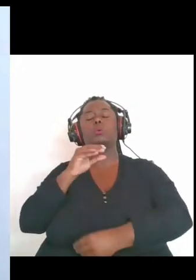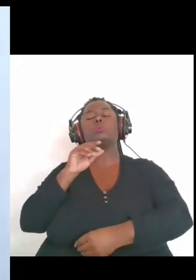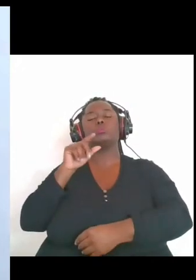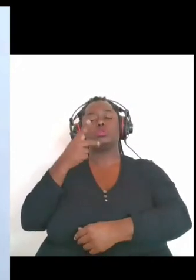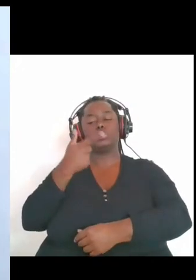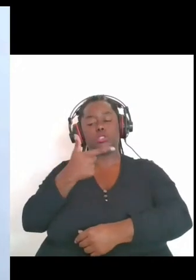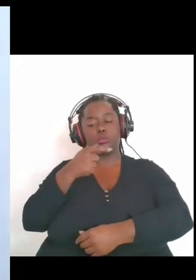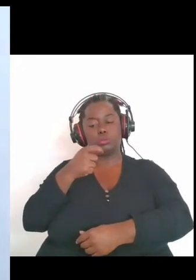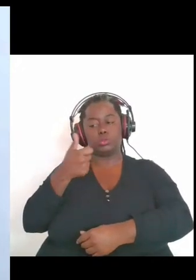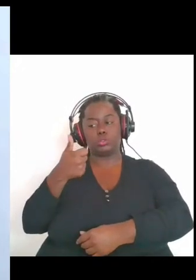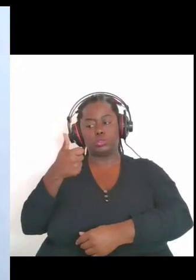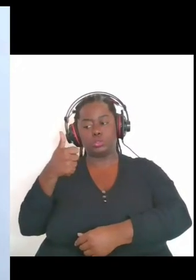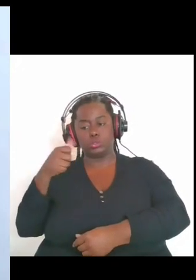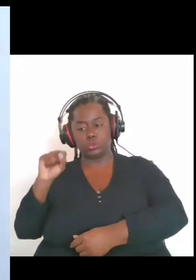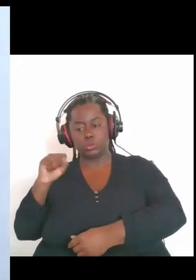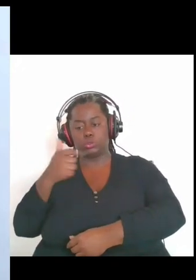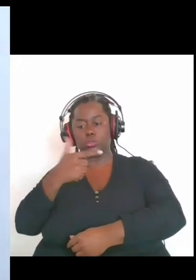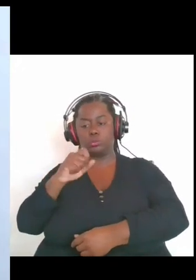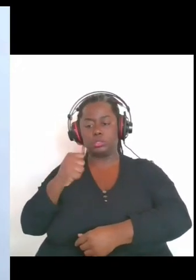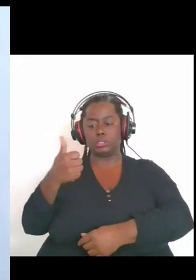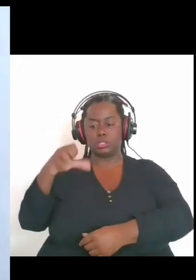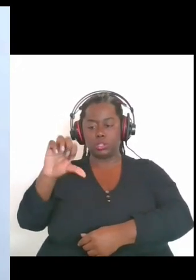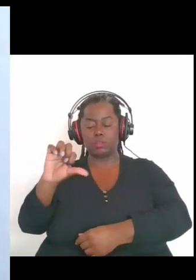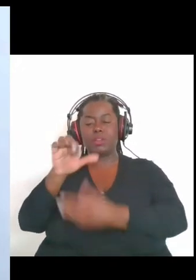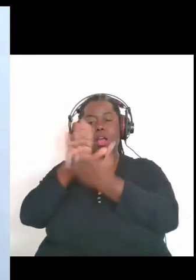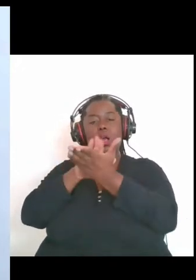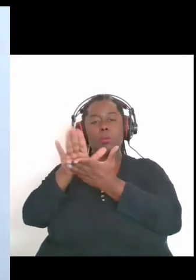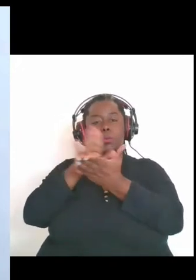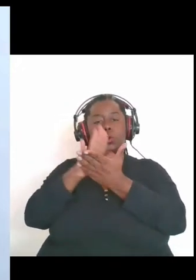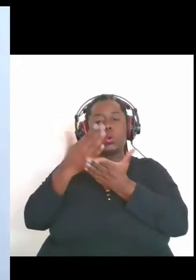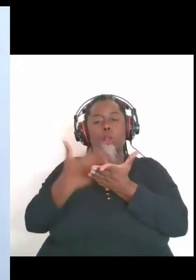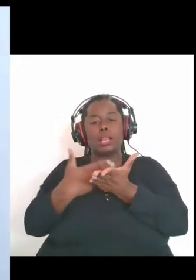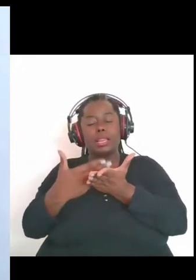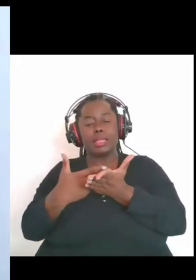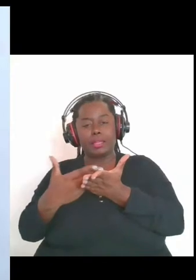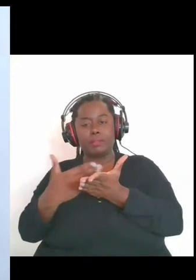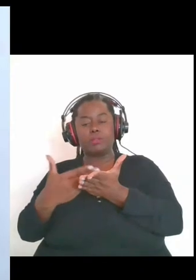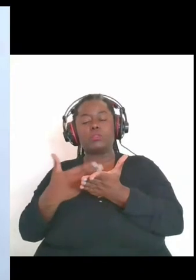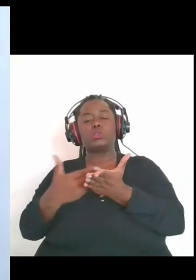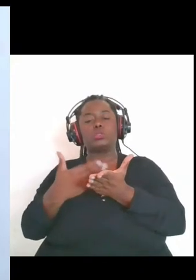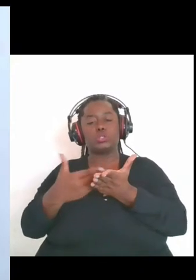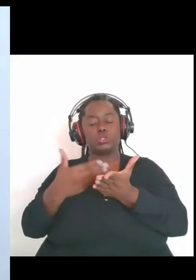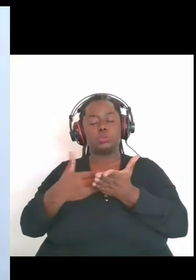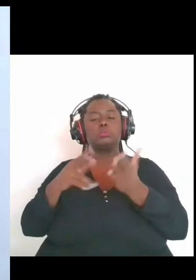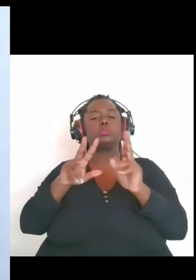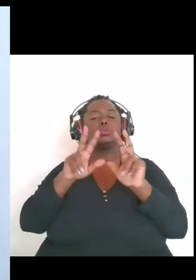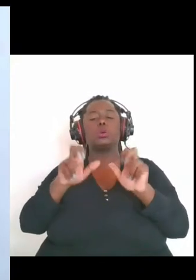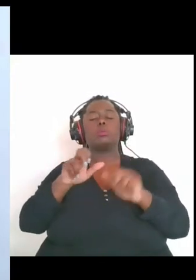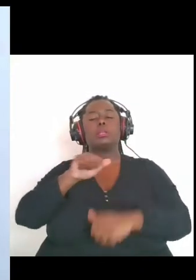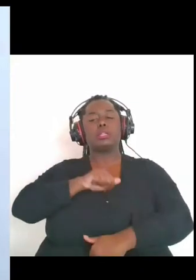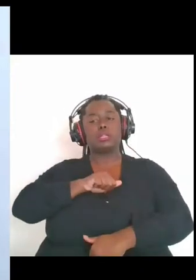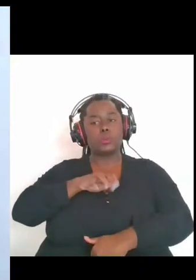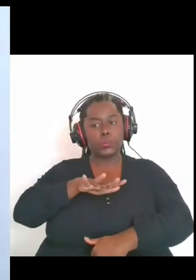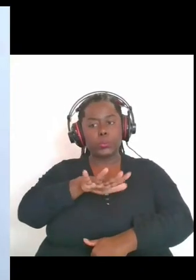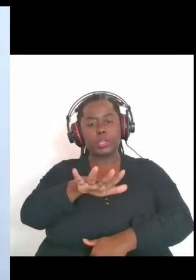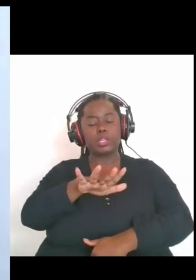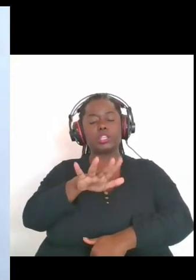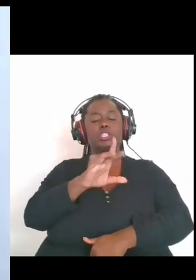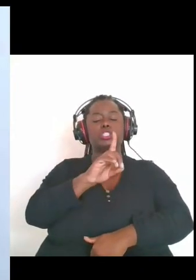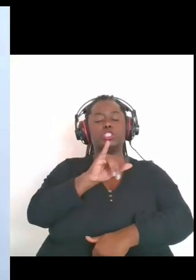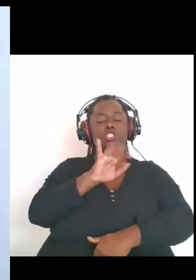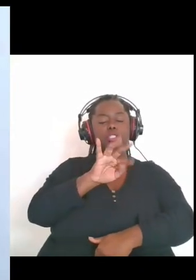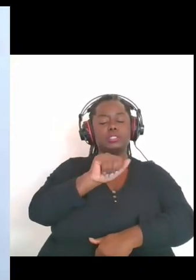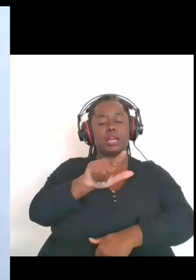coods from 2002 to 2019 and author of the book internet mon amour infection is queer